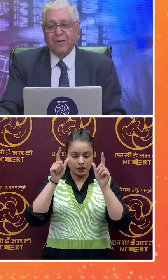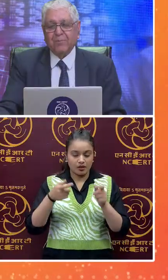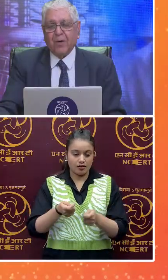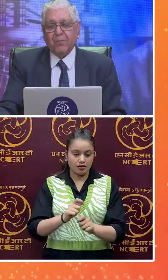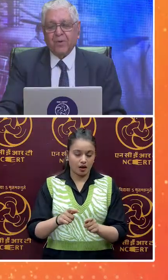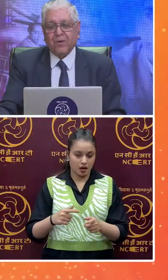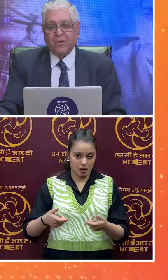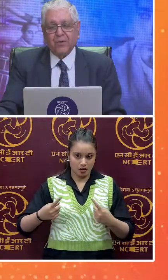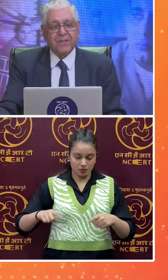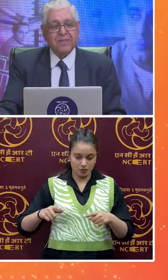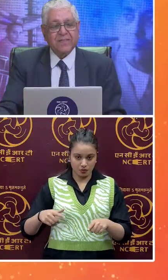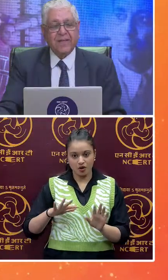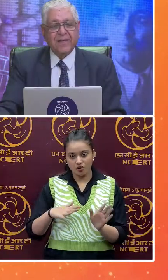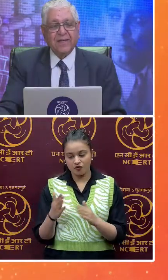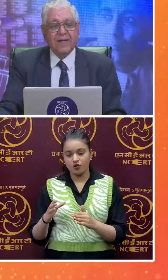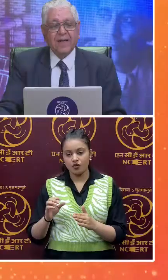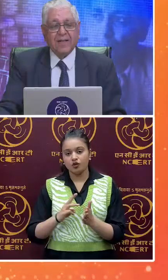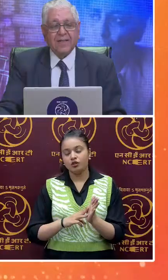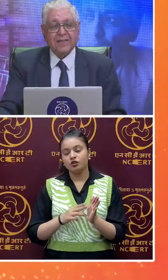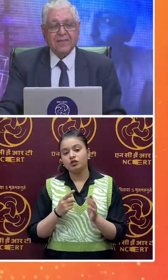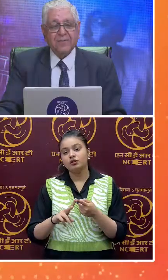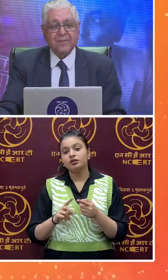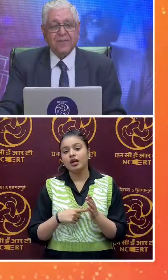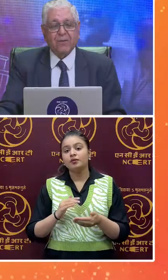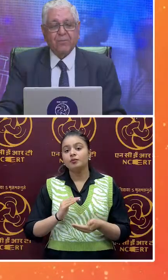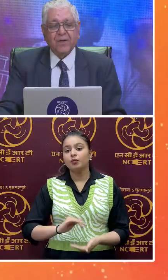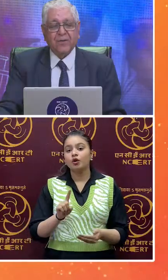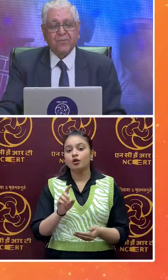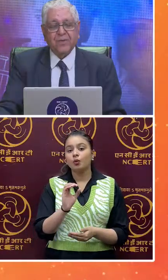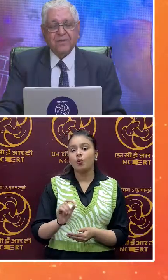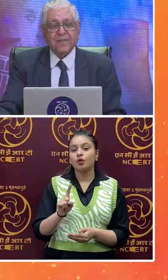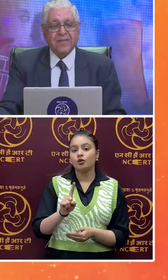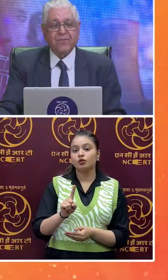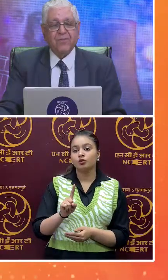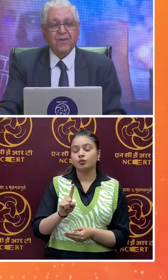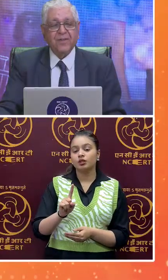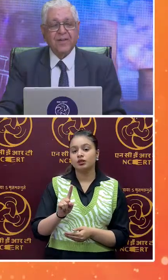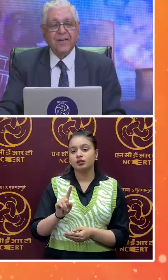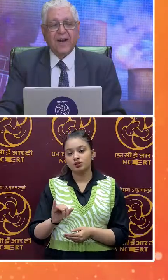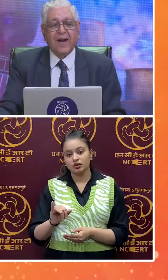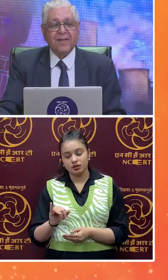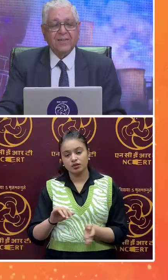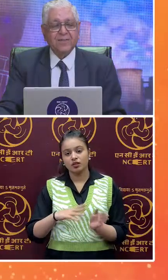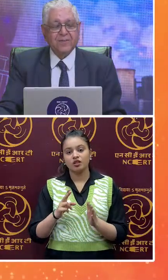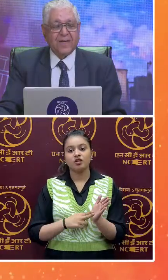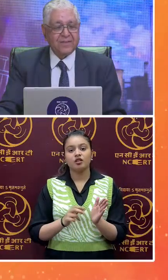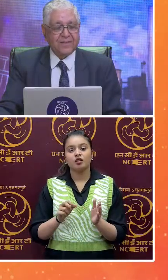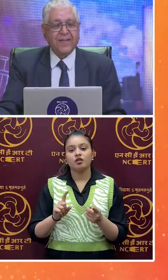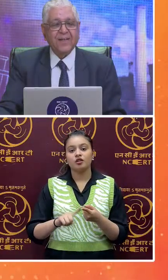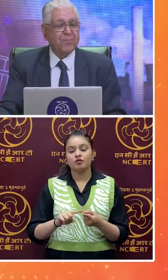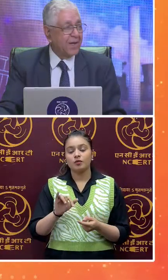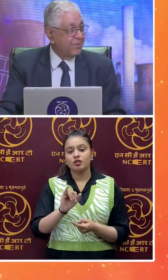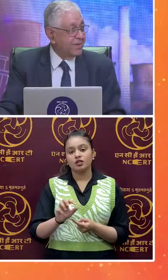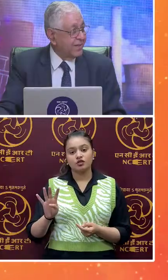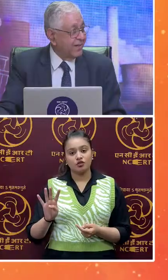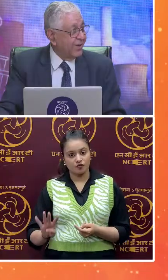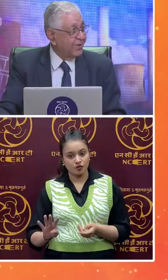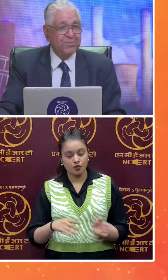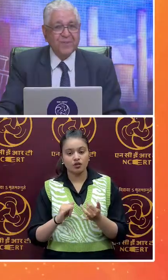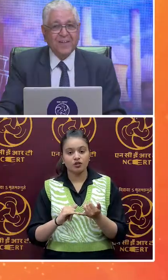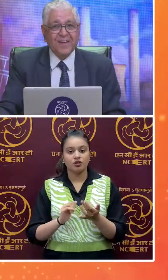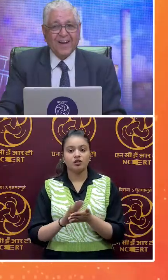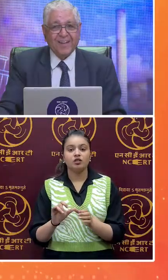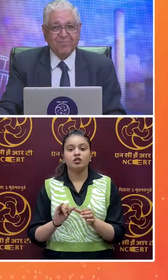explode the bomb on October 16, and this is November of 64, and Shastri is the Prime Minister